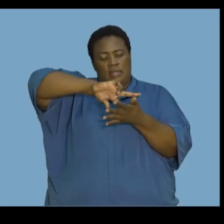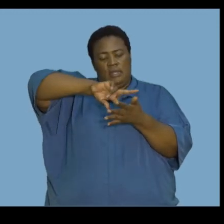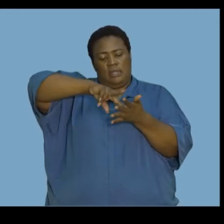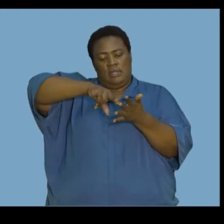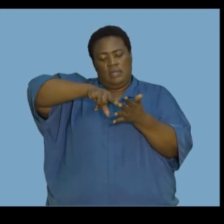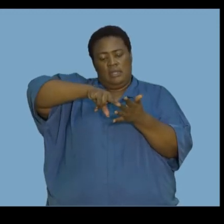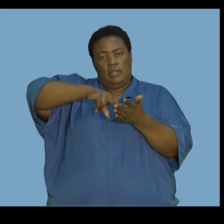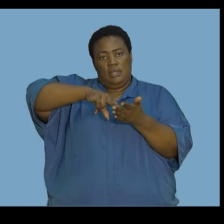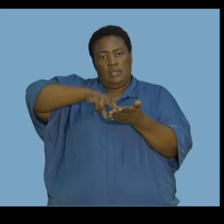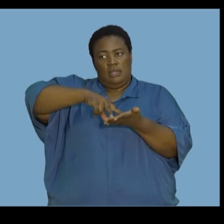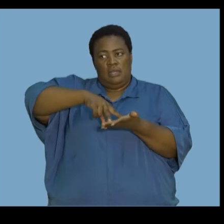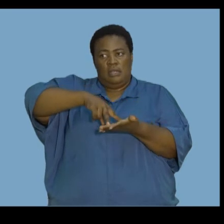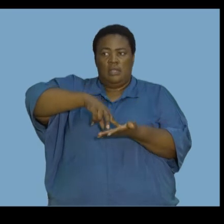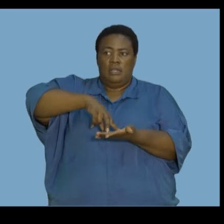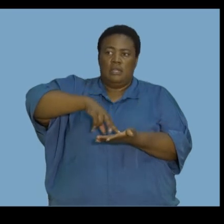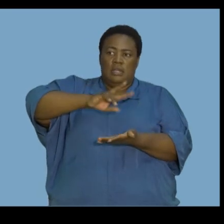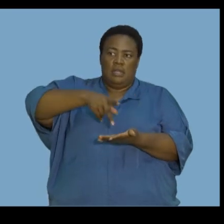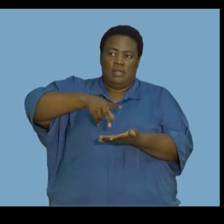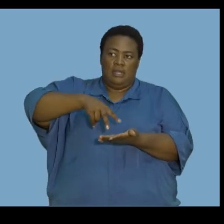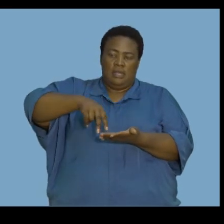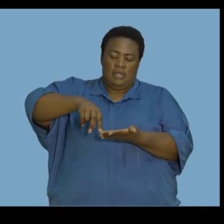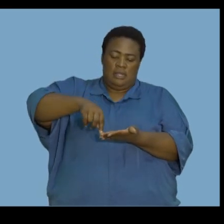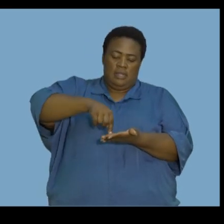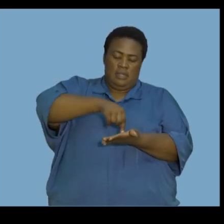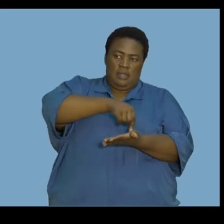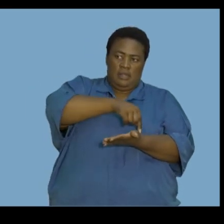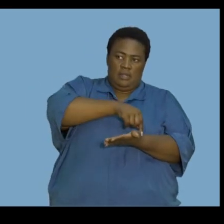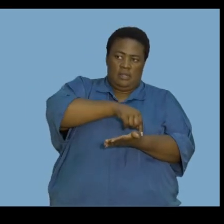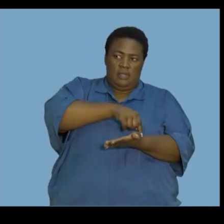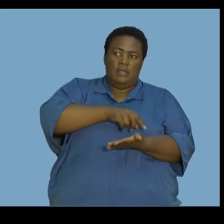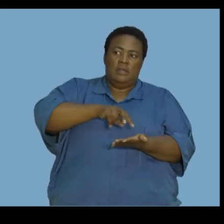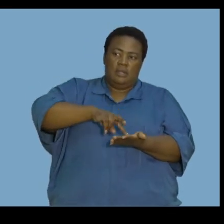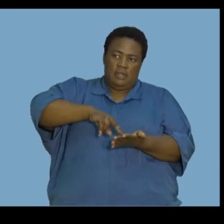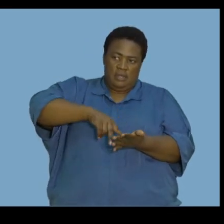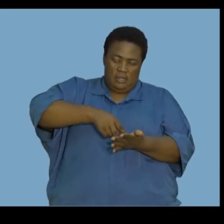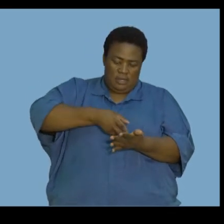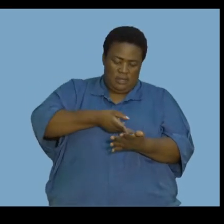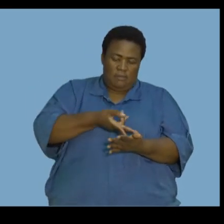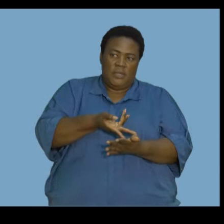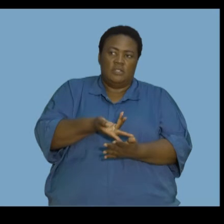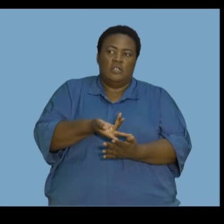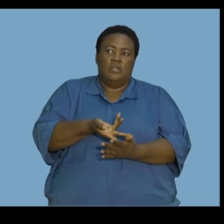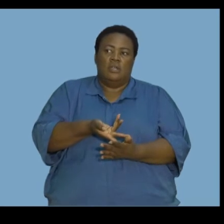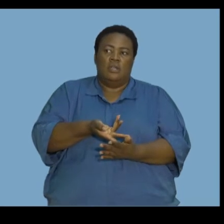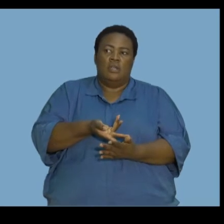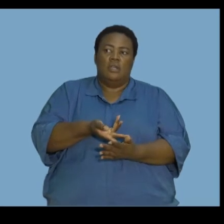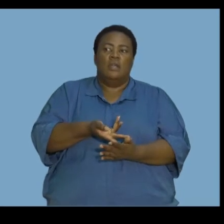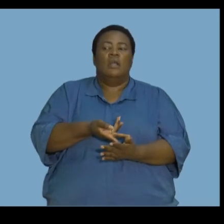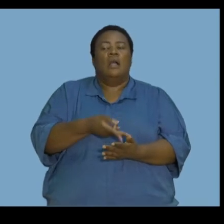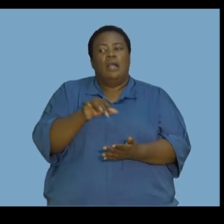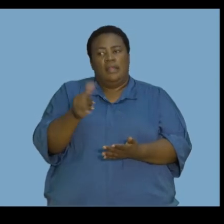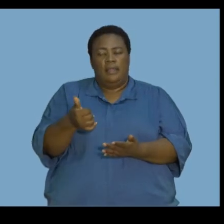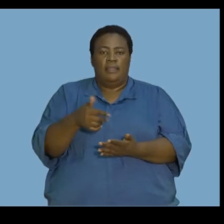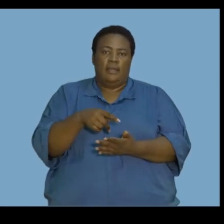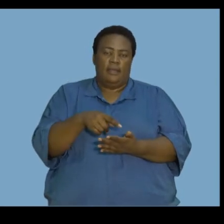draw that first segment out, and then you then transfer your protractor to using that as the base, and you now measure